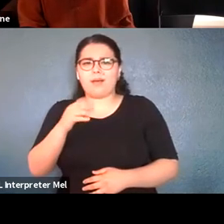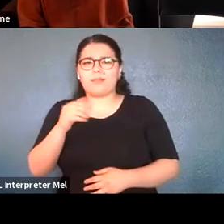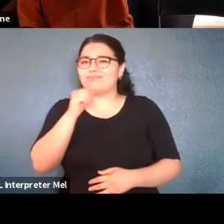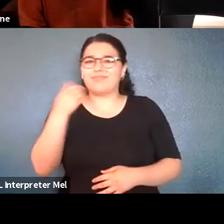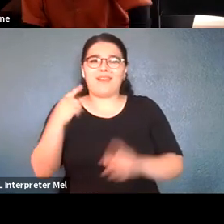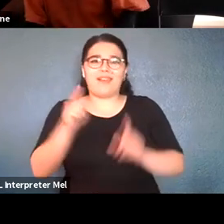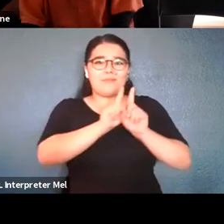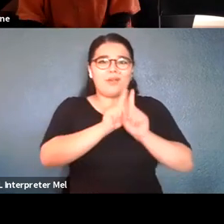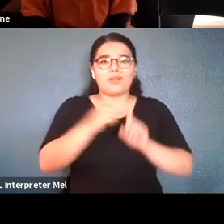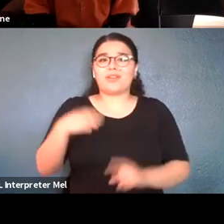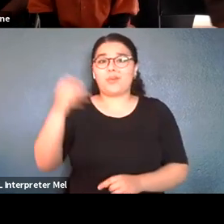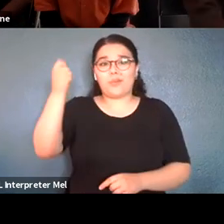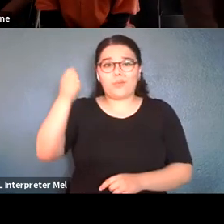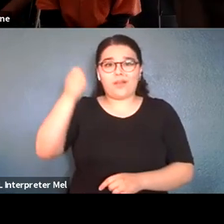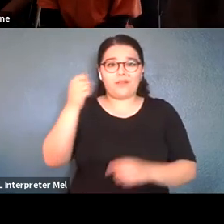queen.